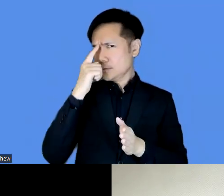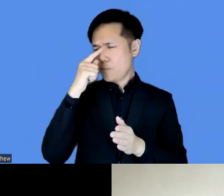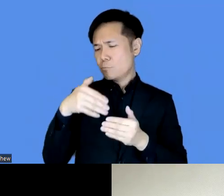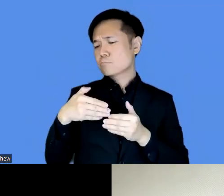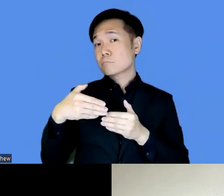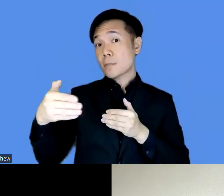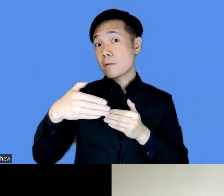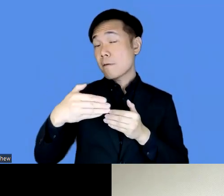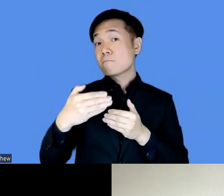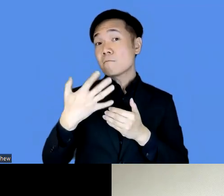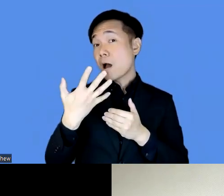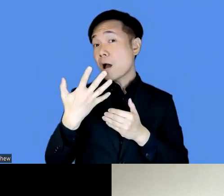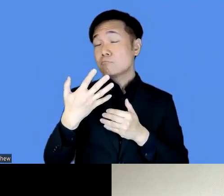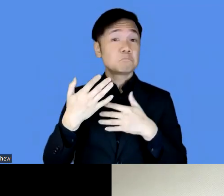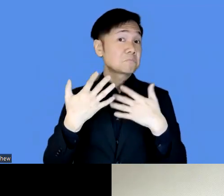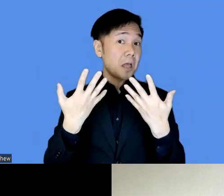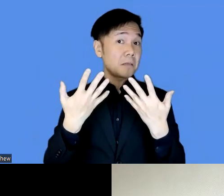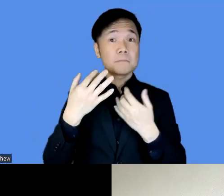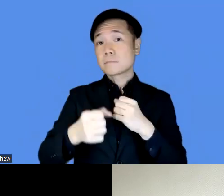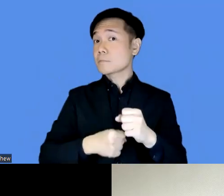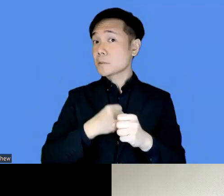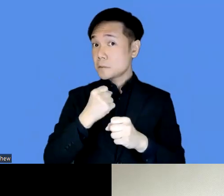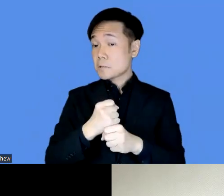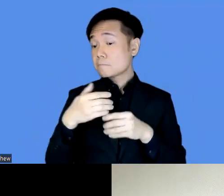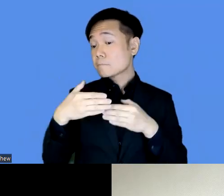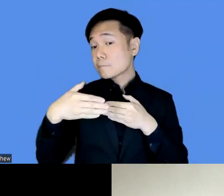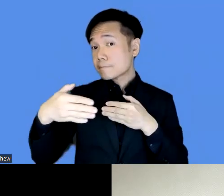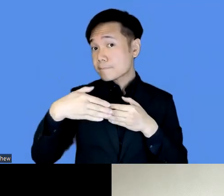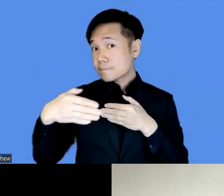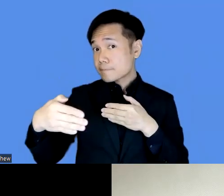or 10 years, we also want to